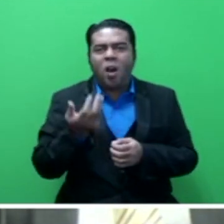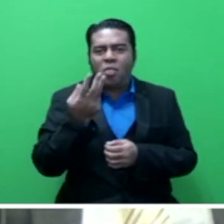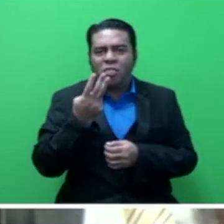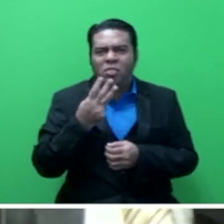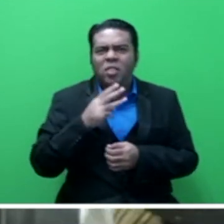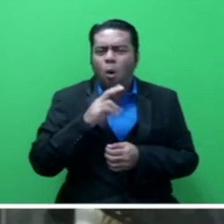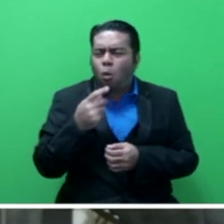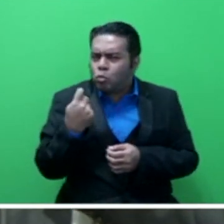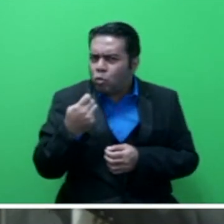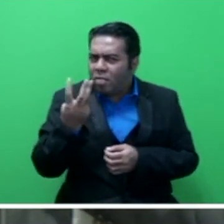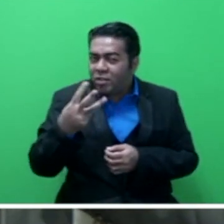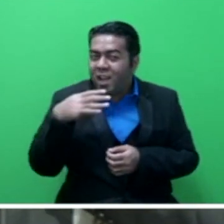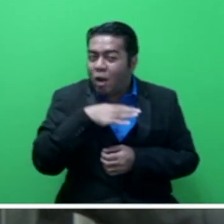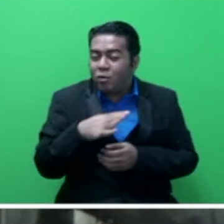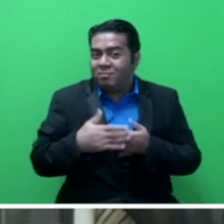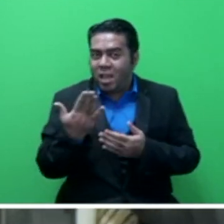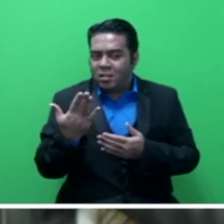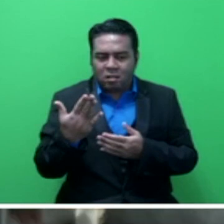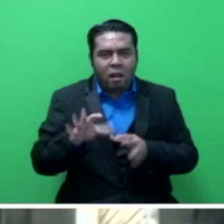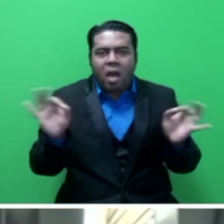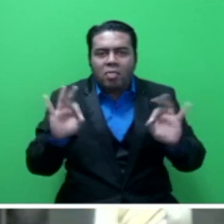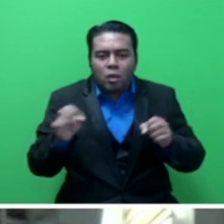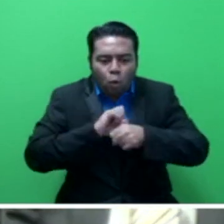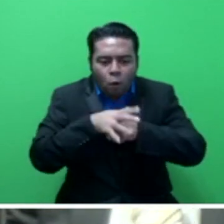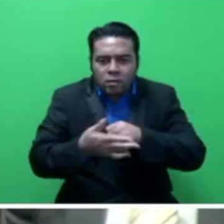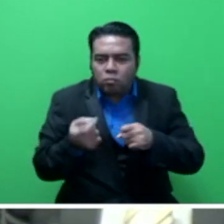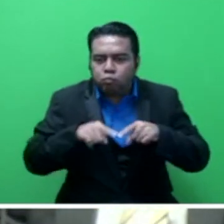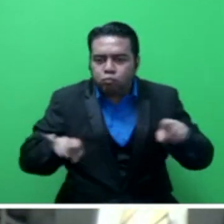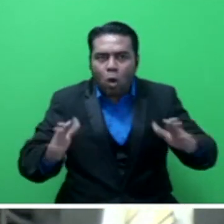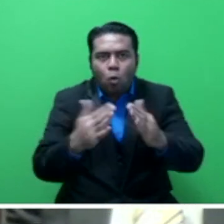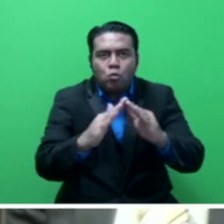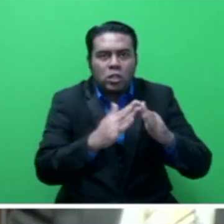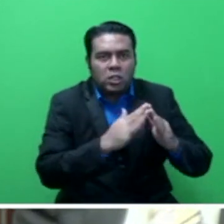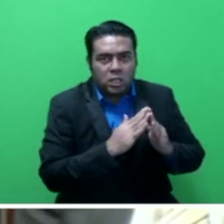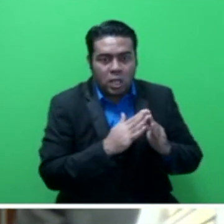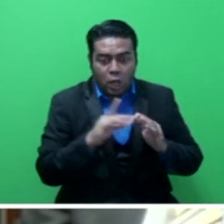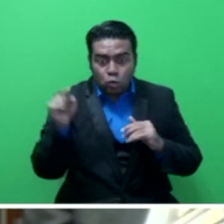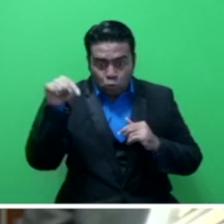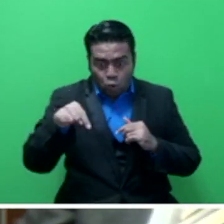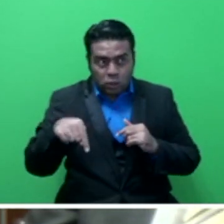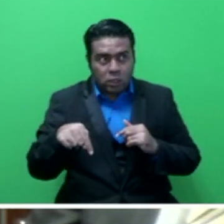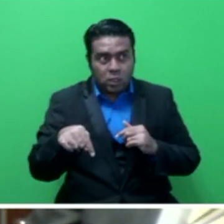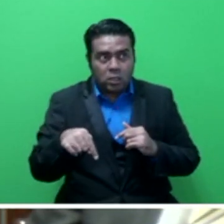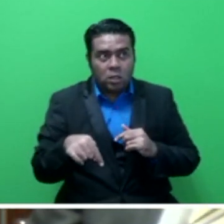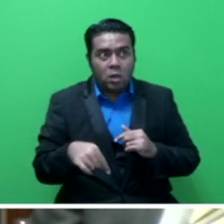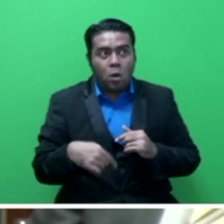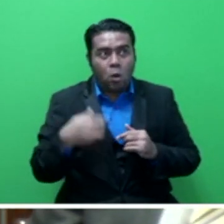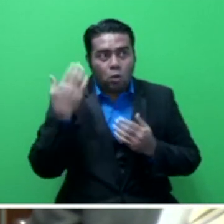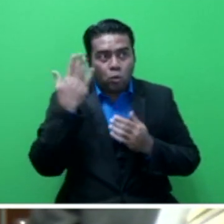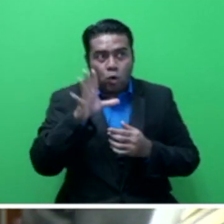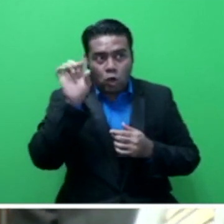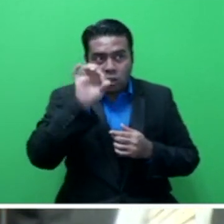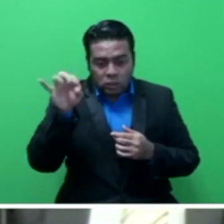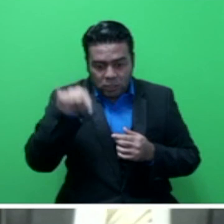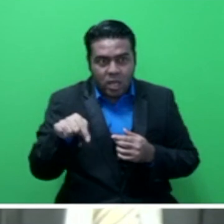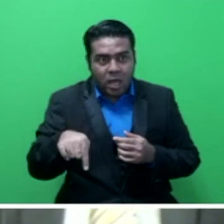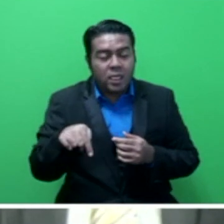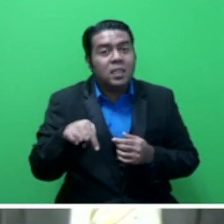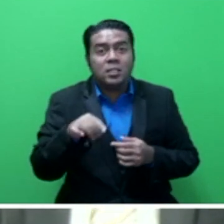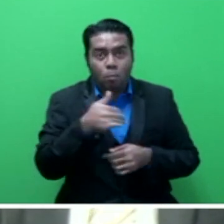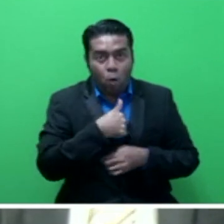days without any cases within the community. And you are not here this morning, Honorable Nawekula, don't talk. You are not here this morning to